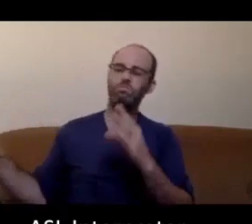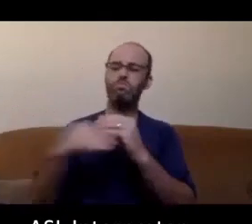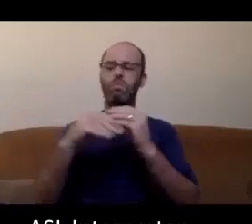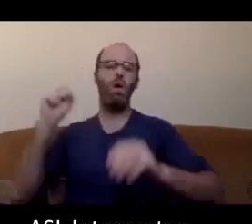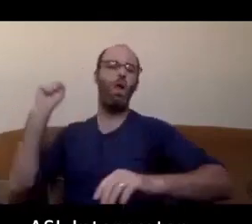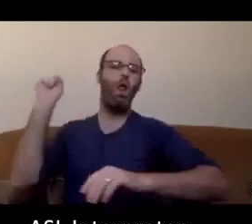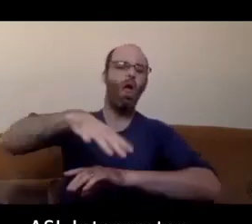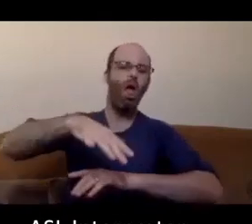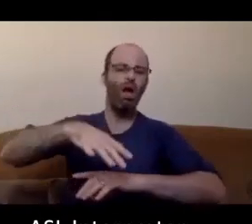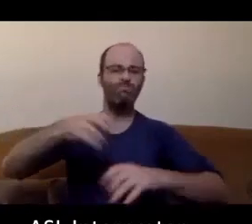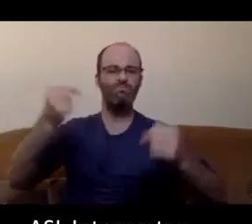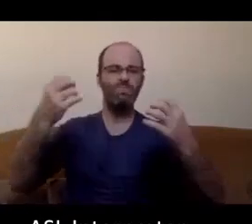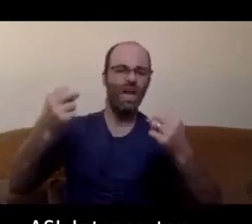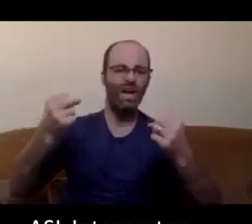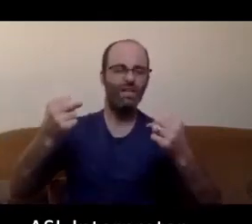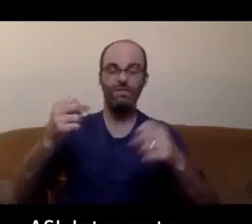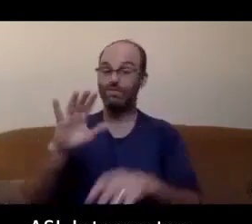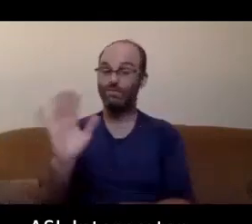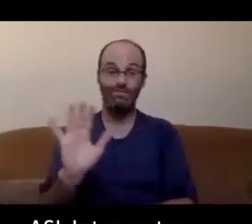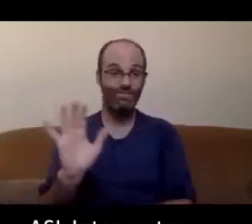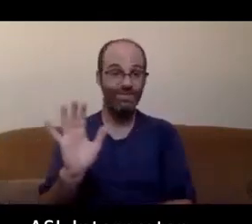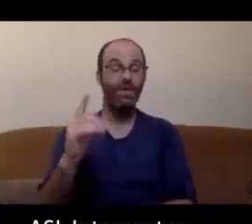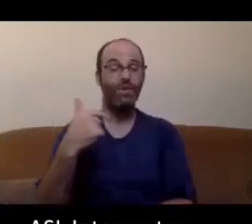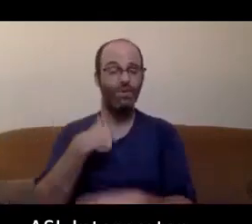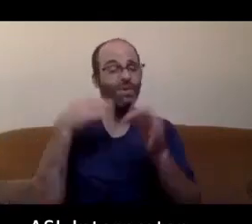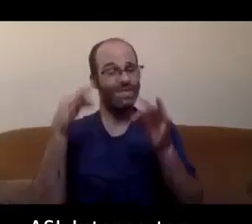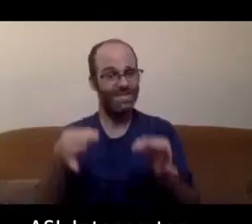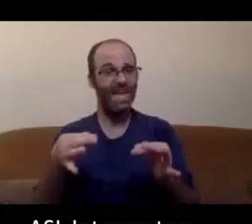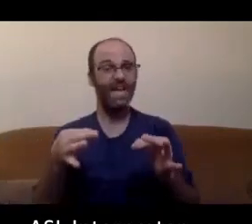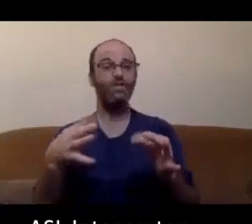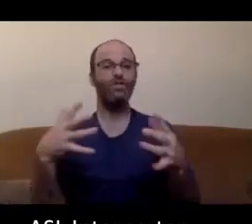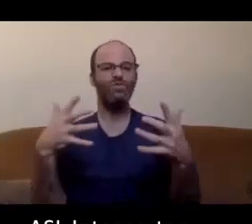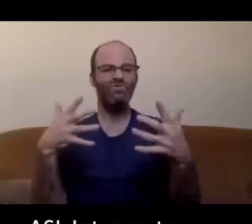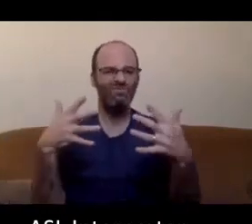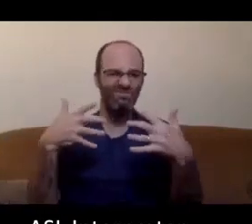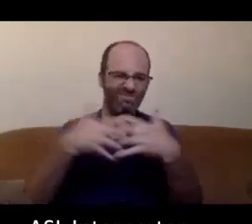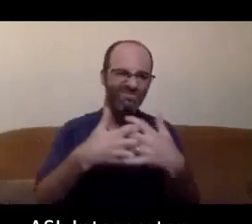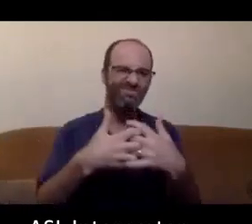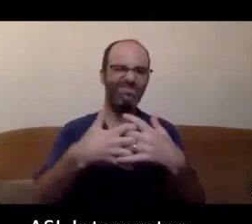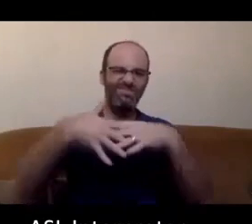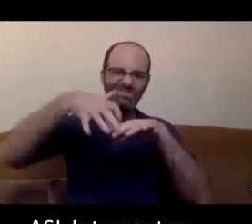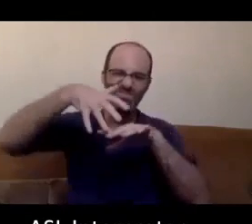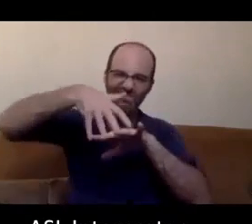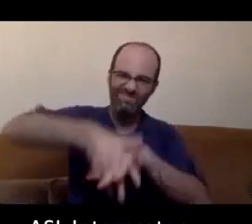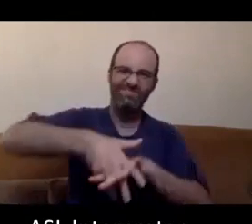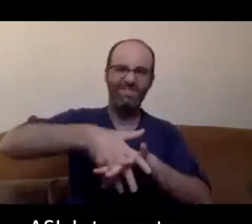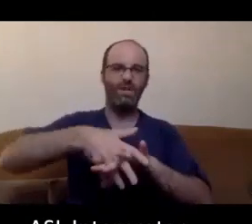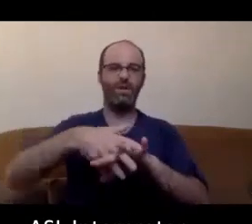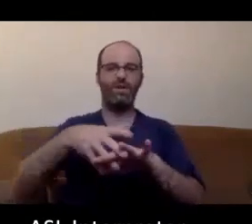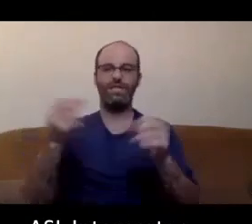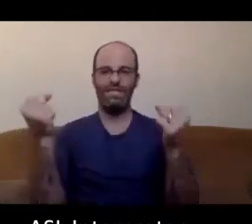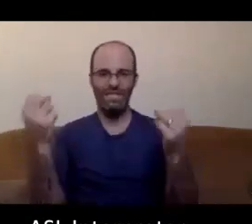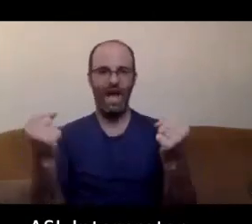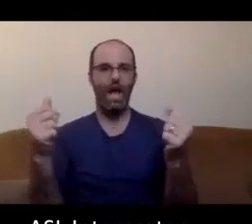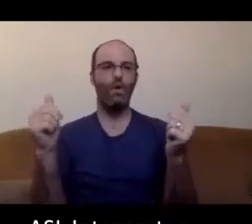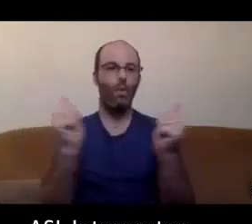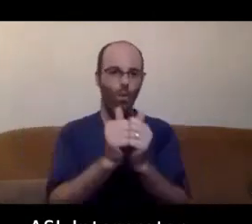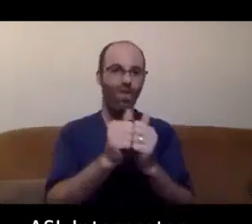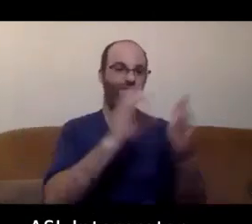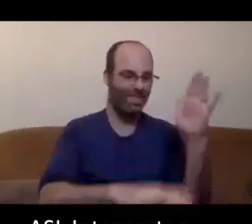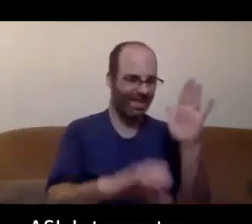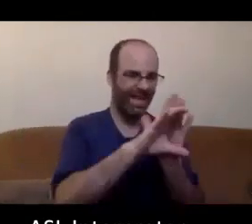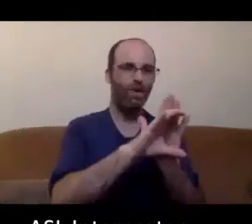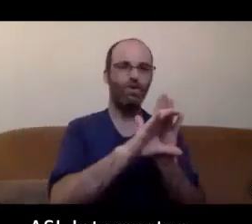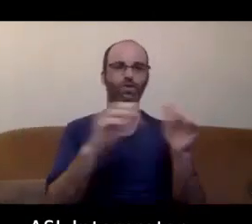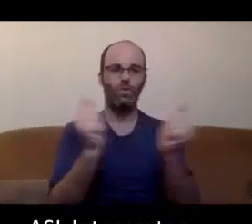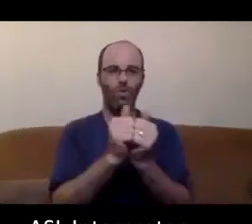and the mechanics and the characters. So anyone could take a sign language